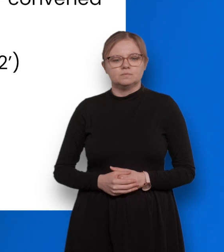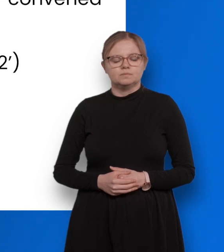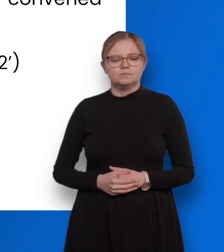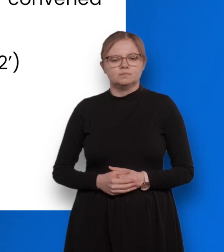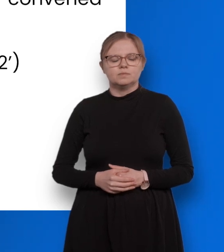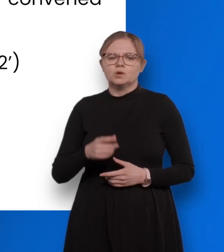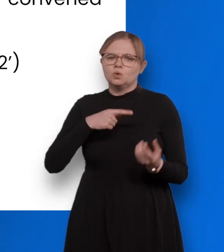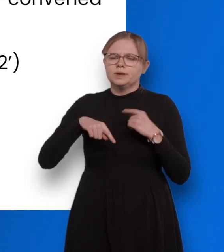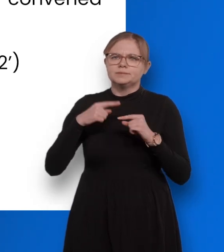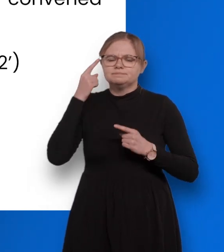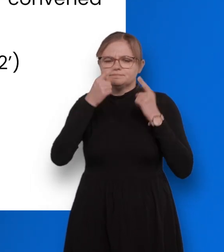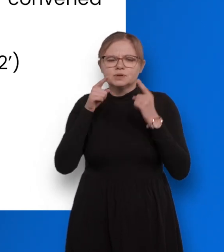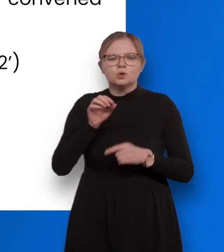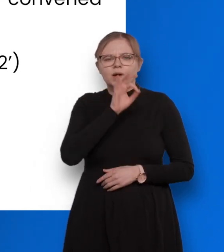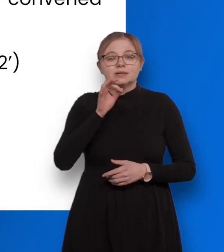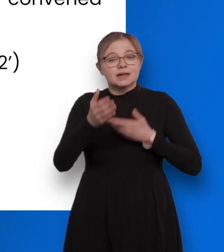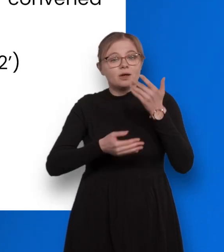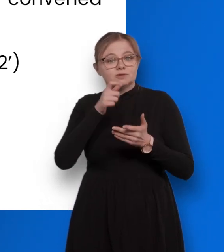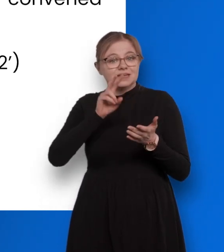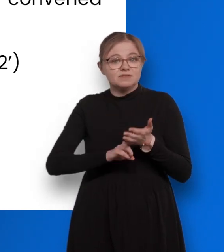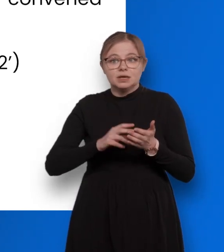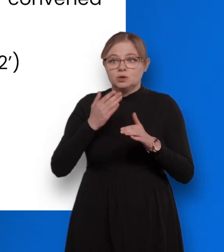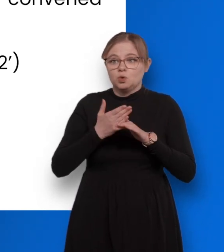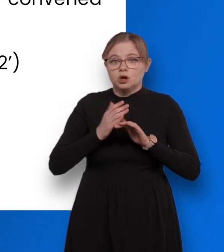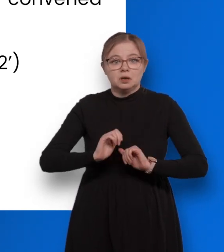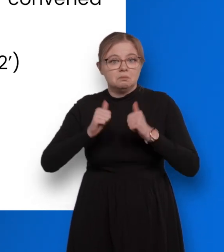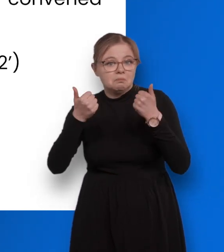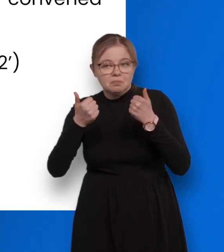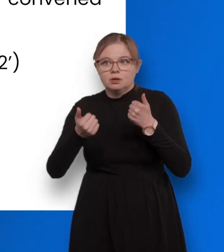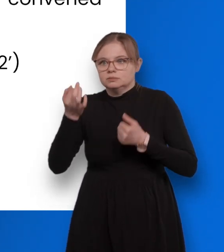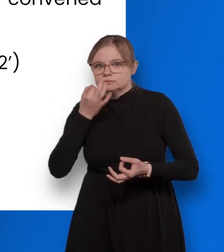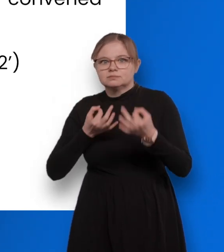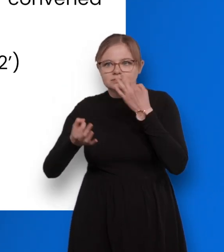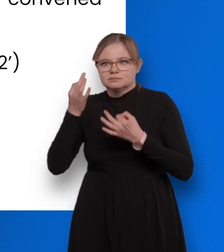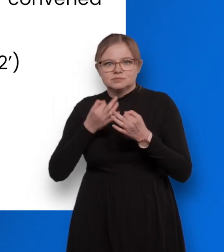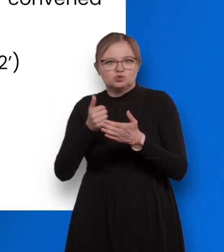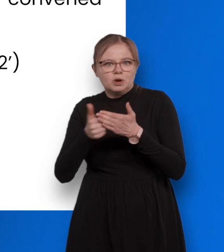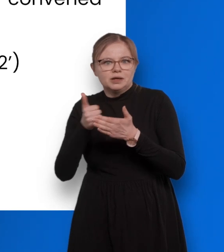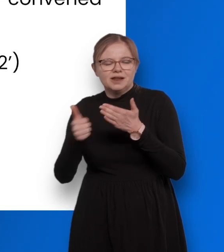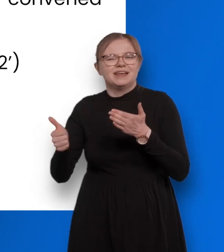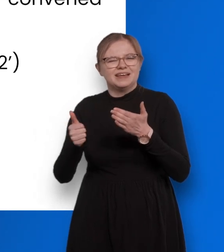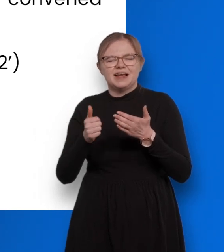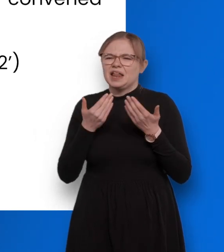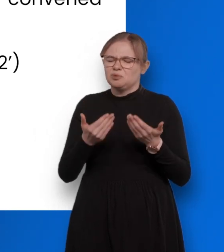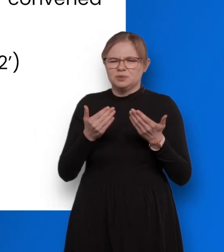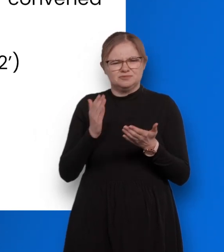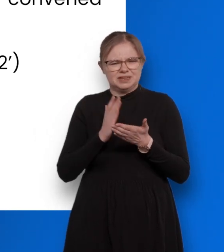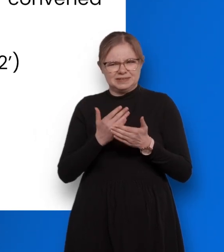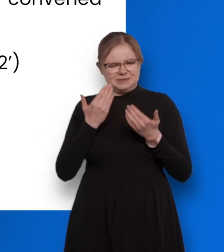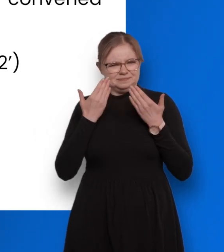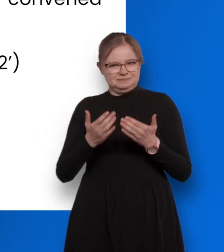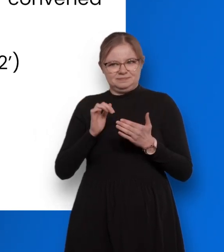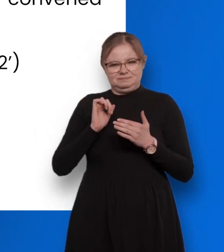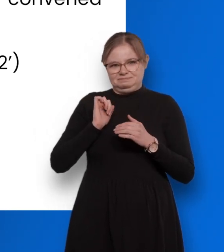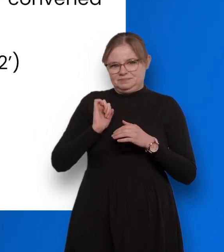consider the question, is the narrative CV working, which is one that we are posed regularly, it's probably a little too soon to consider its impact longer